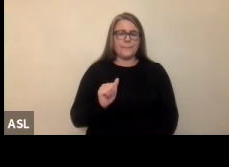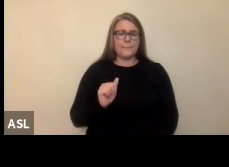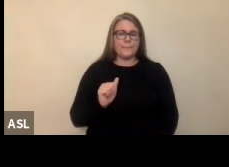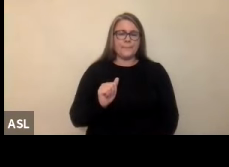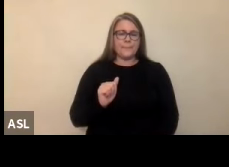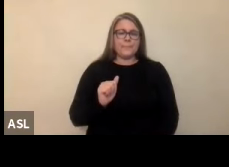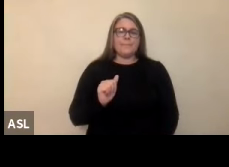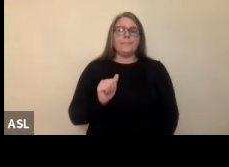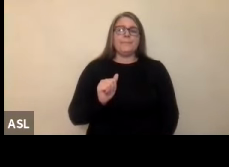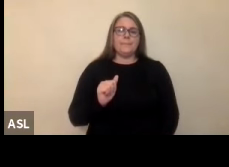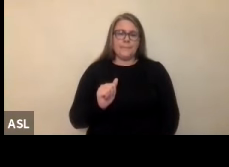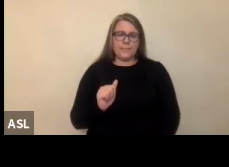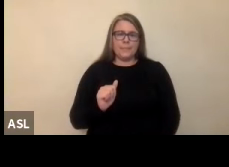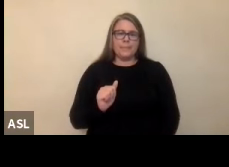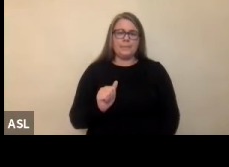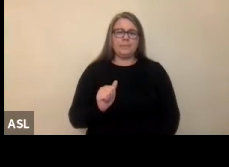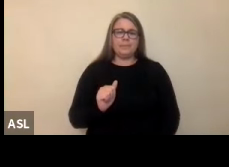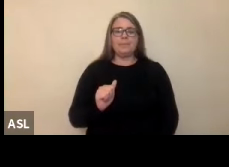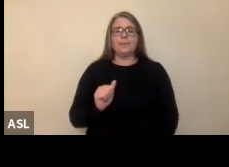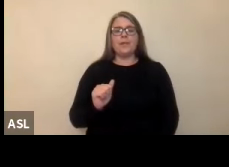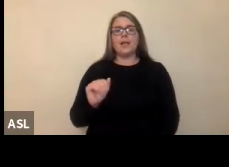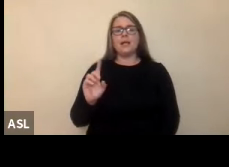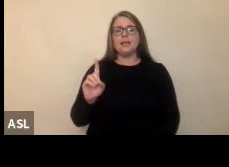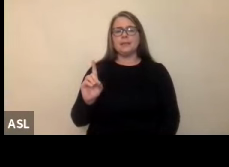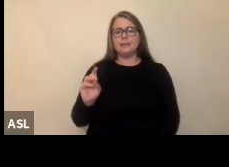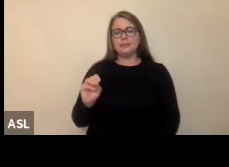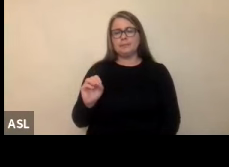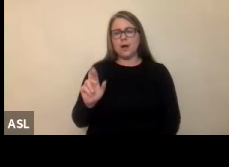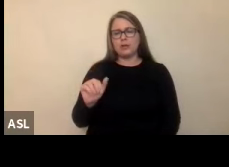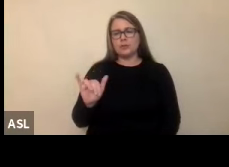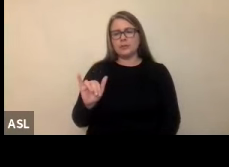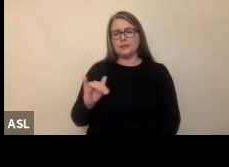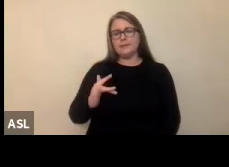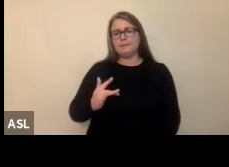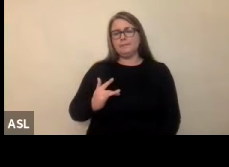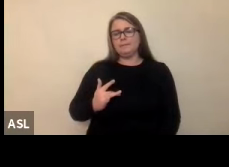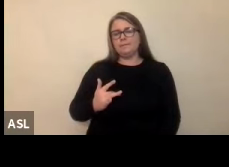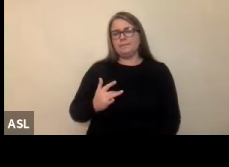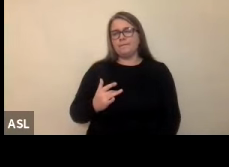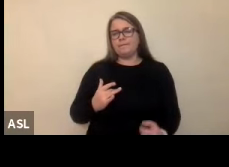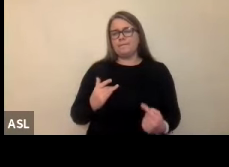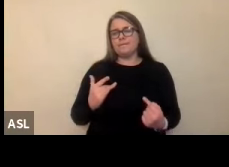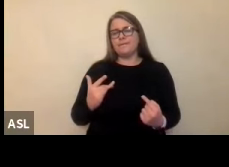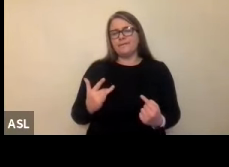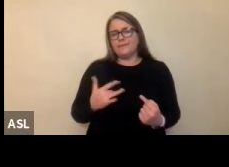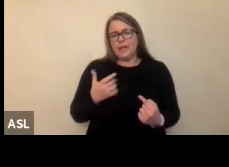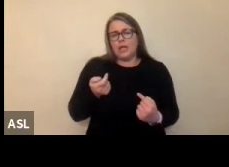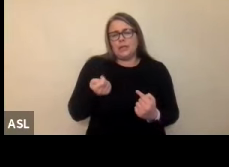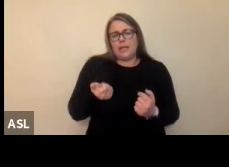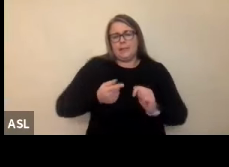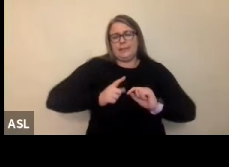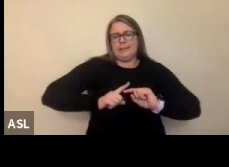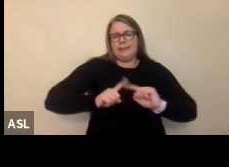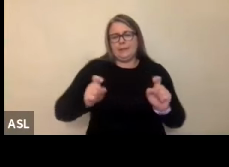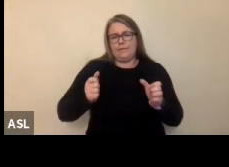like sometimes I think democracy feels like a little bit of a difficult frame in racial justice movements and on the left to kind of